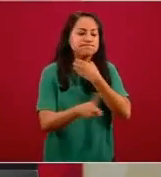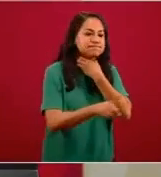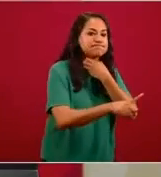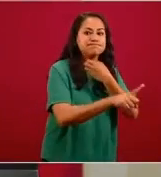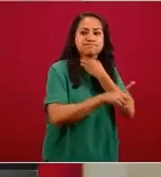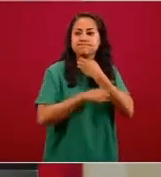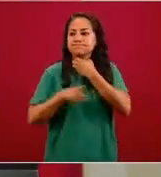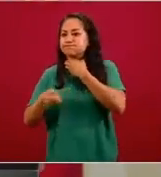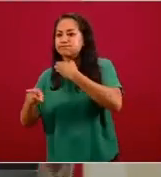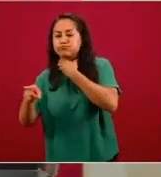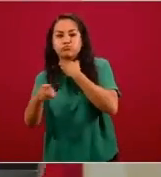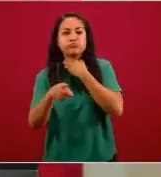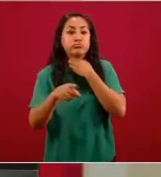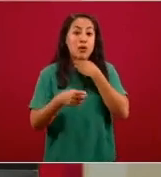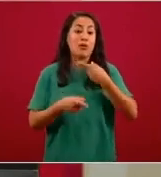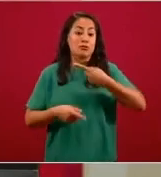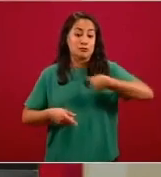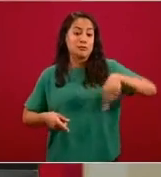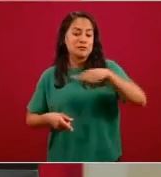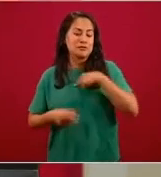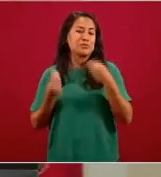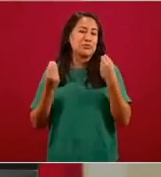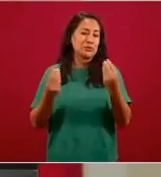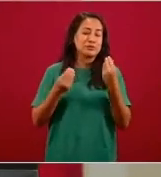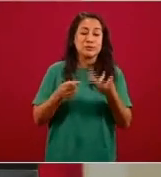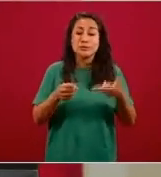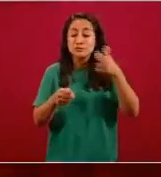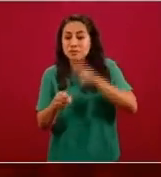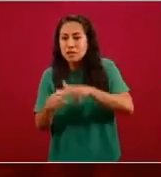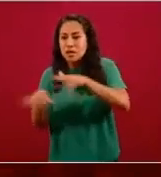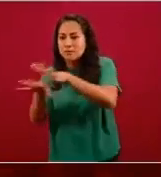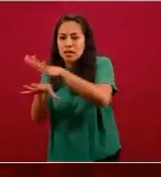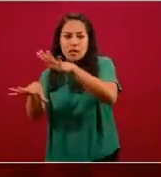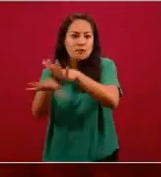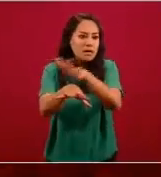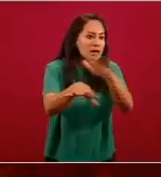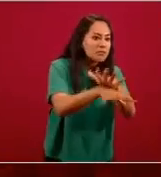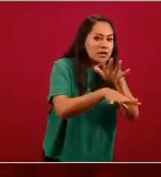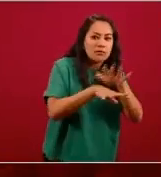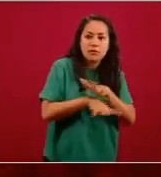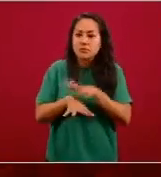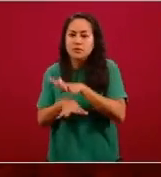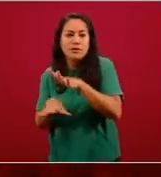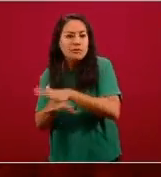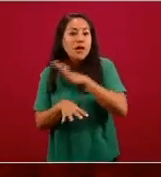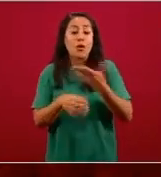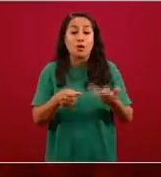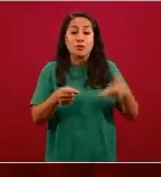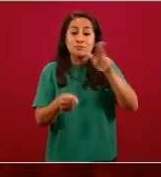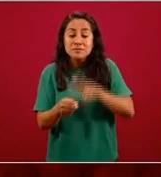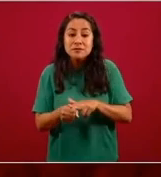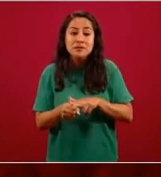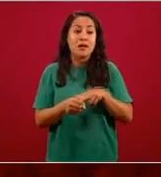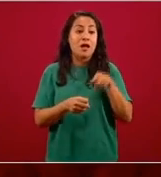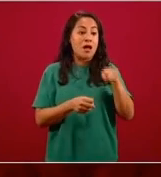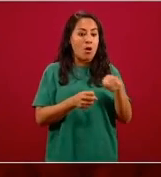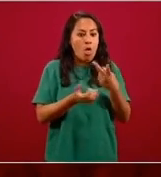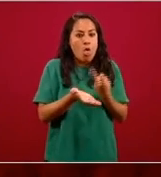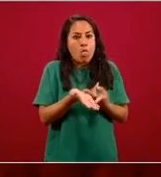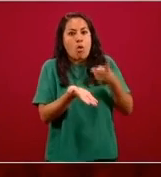this oversaturating hospitals, then we're going to, we knew that was going to happen, but